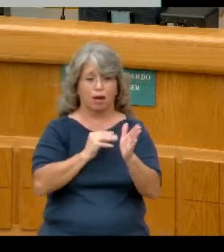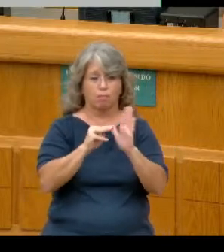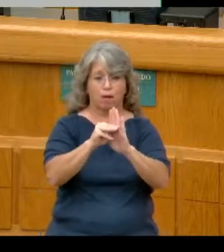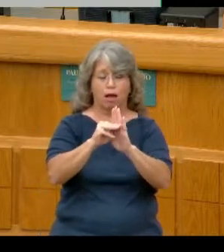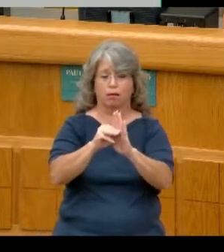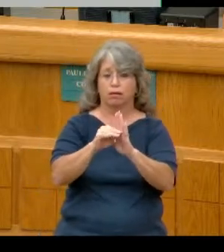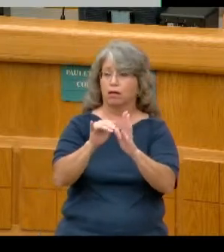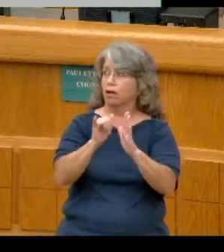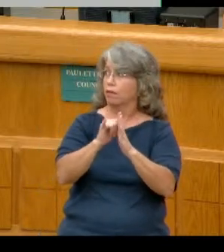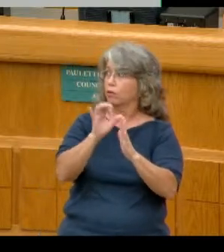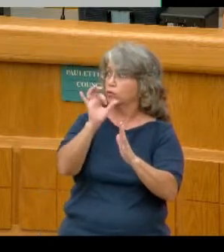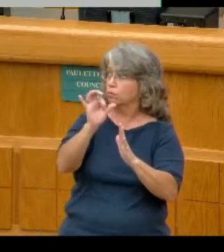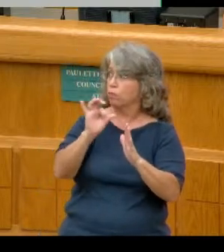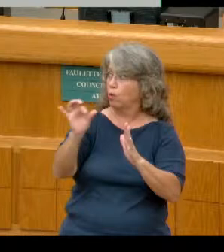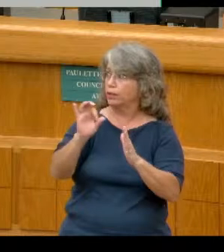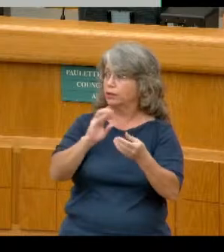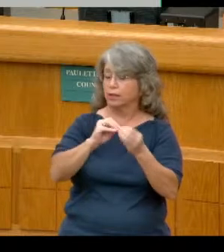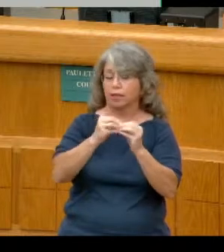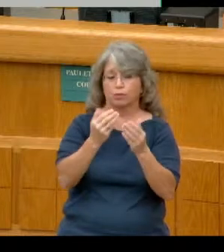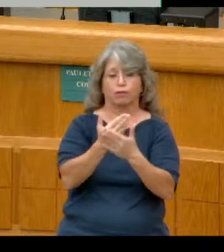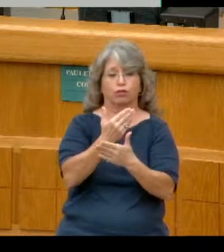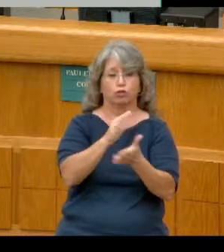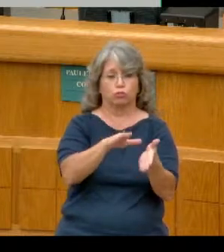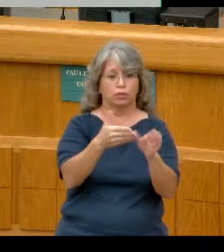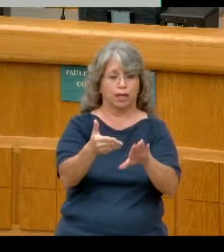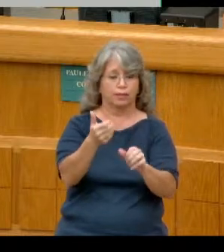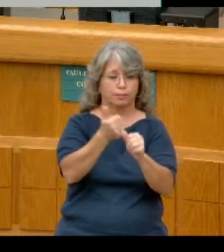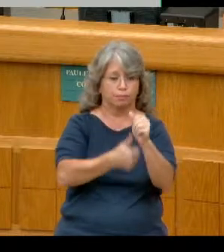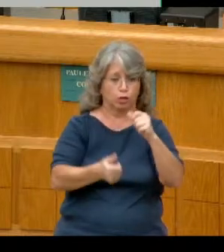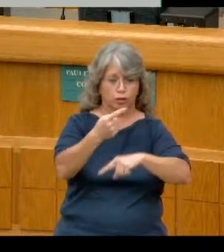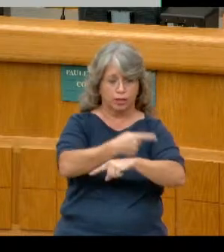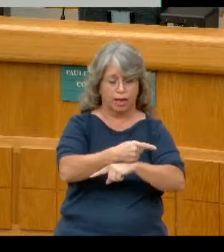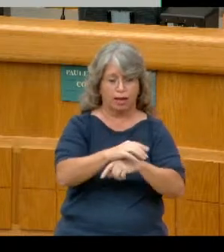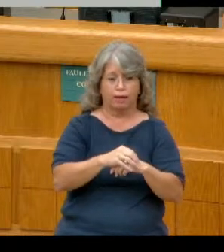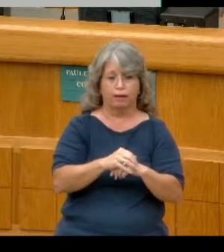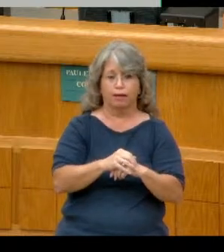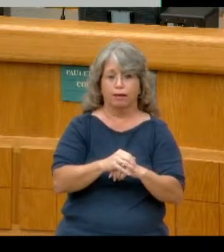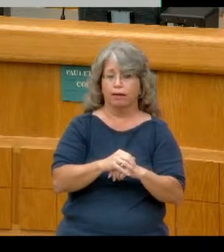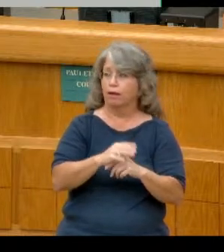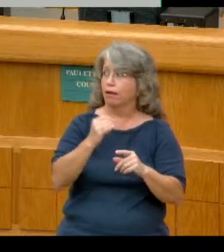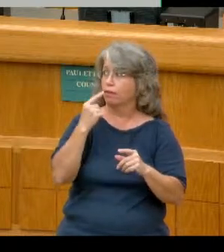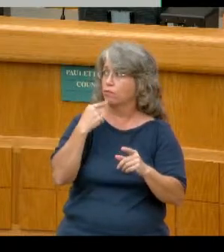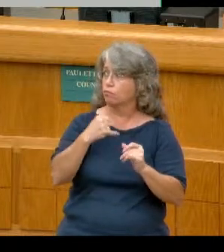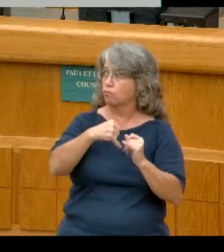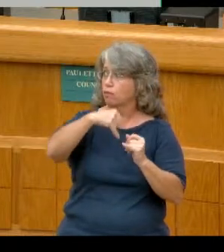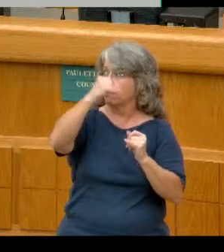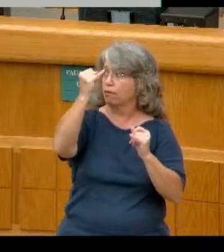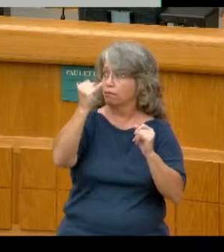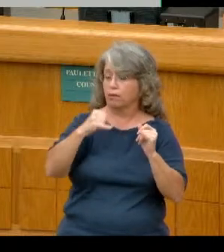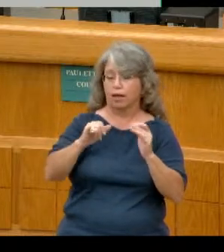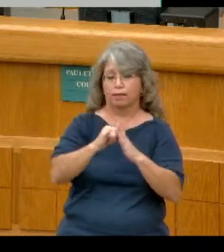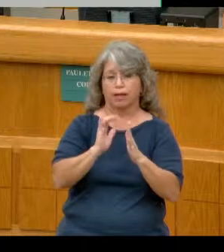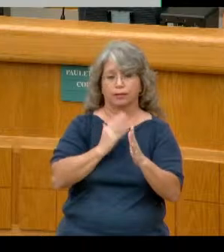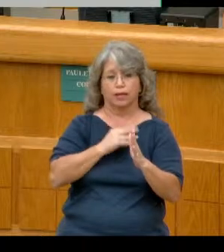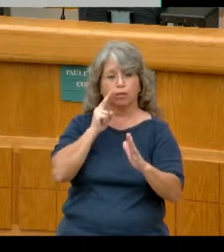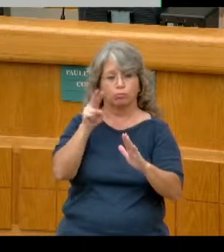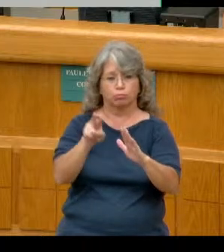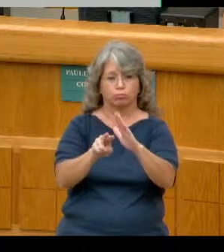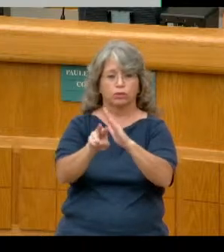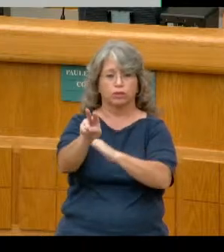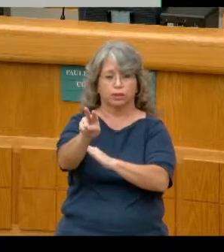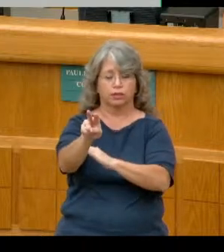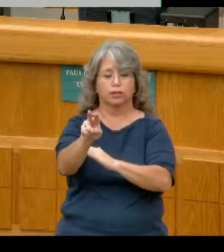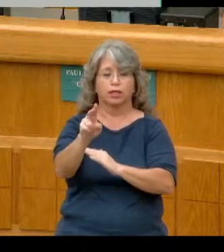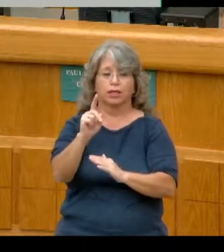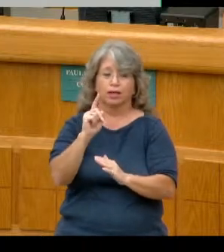new fatalities per day. The line is the model. We project that there's going to be more fatalities in this next outbreak if it